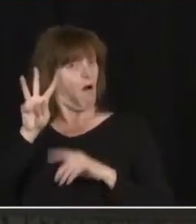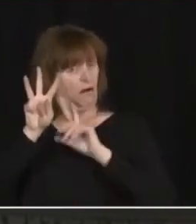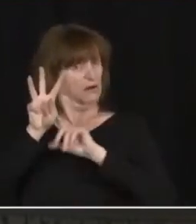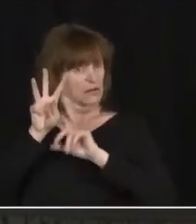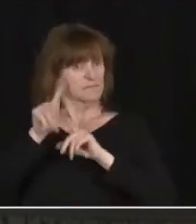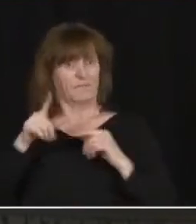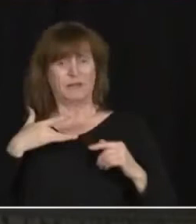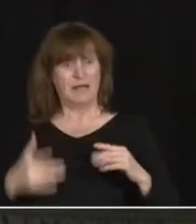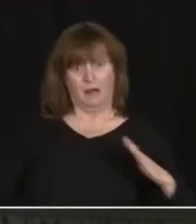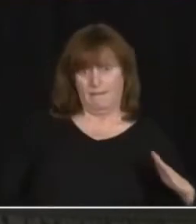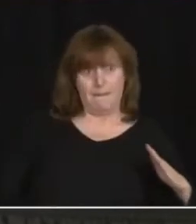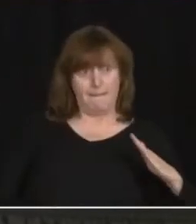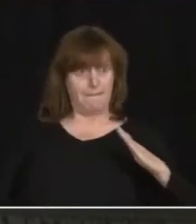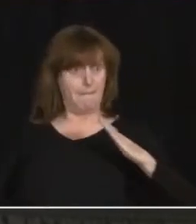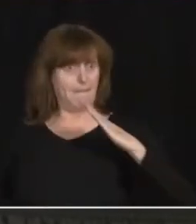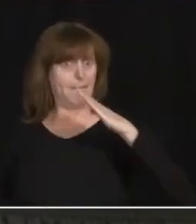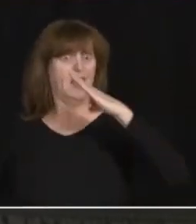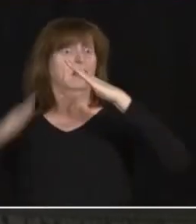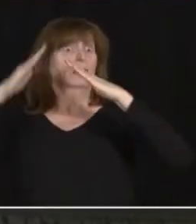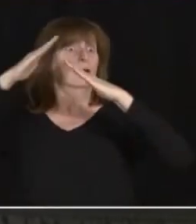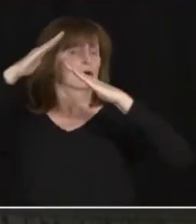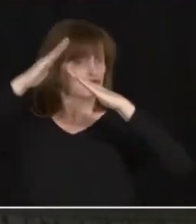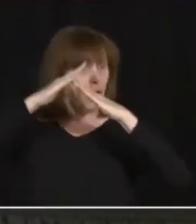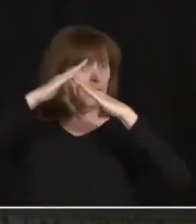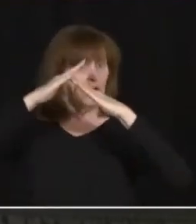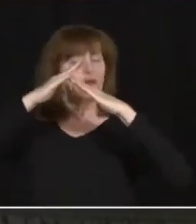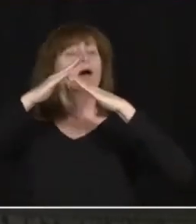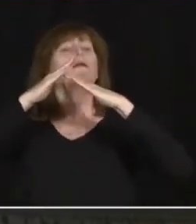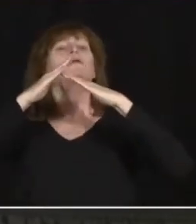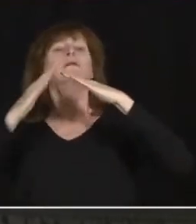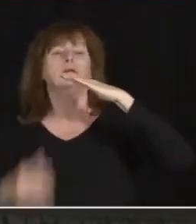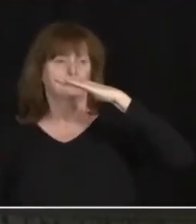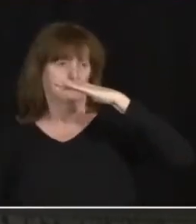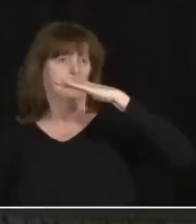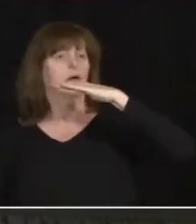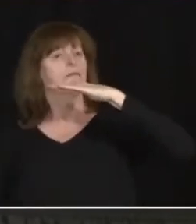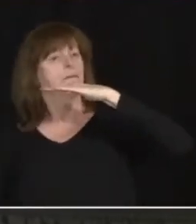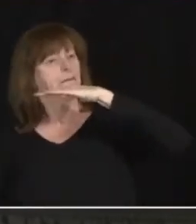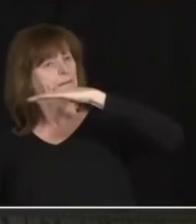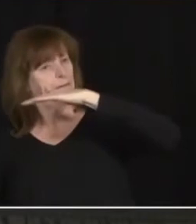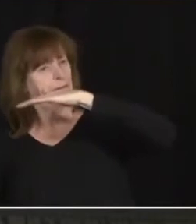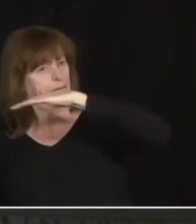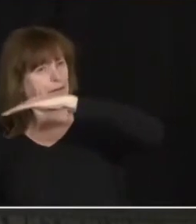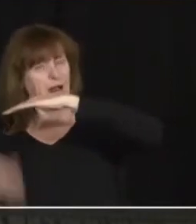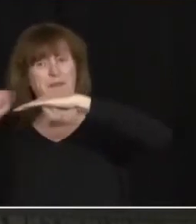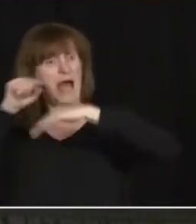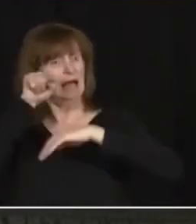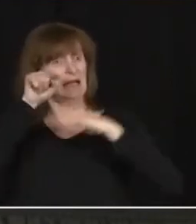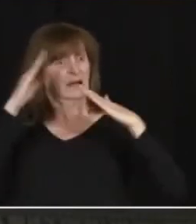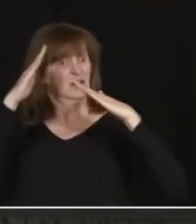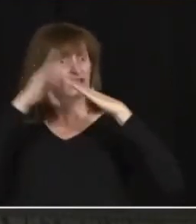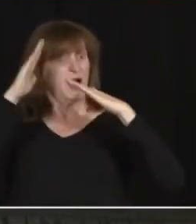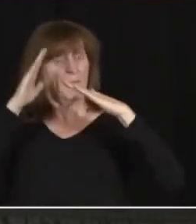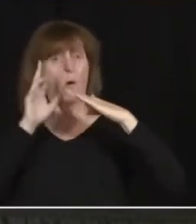peak, and then hopefully cases diminish down the other side of it. And so that's important when we talk about peak, to make it clear that we're now hoping to see a reduction